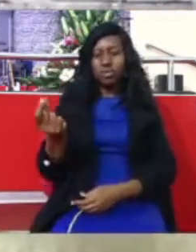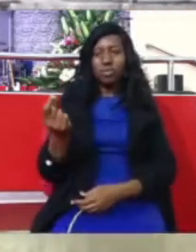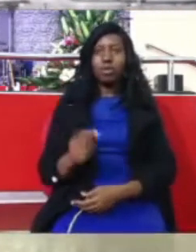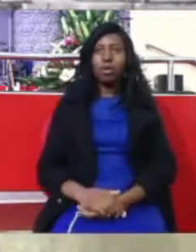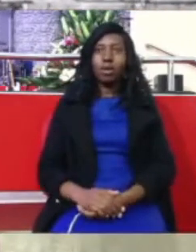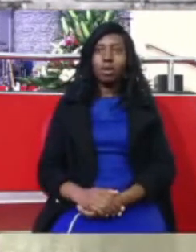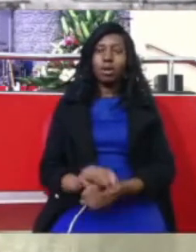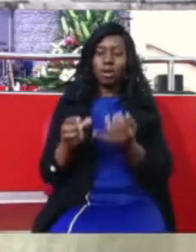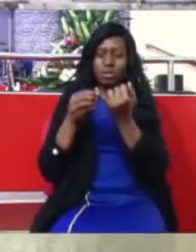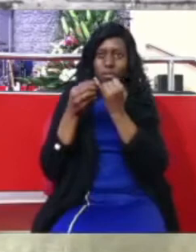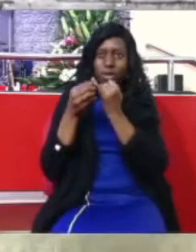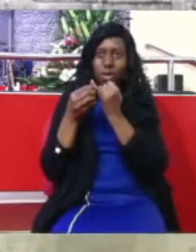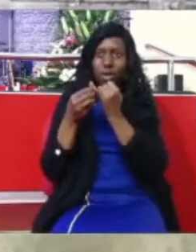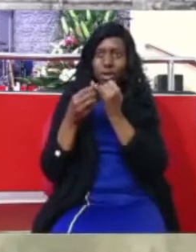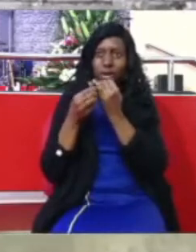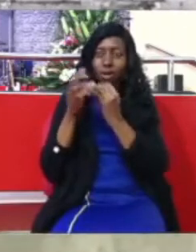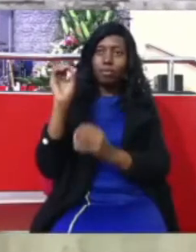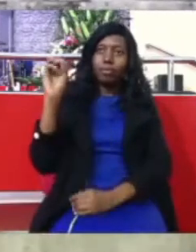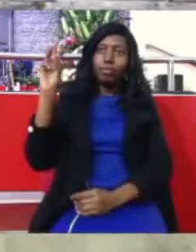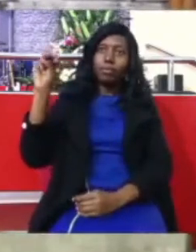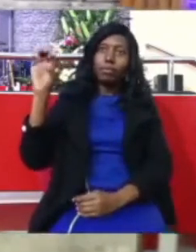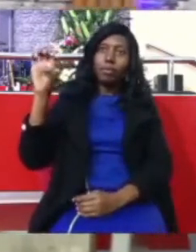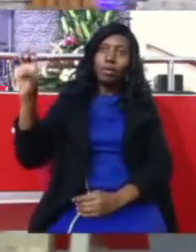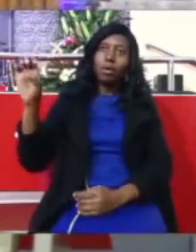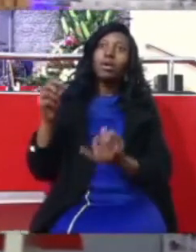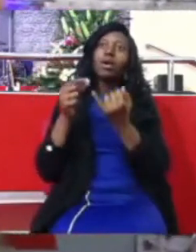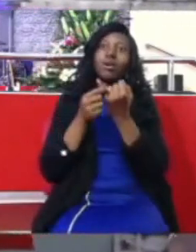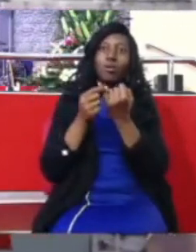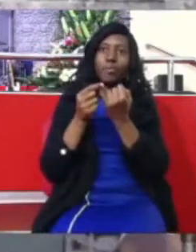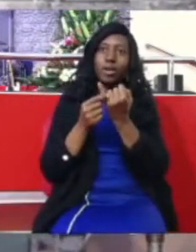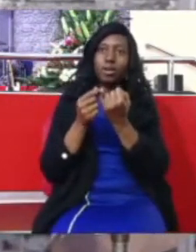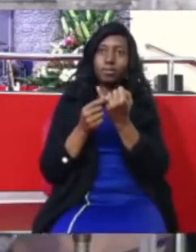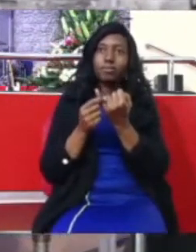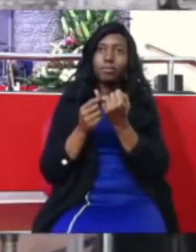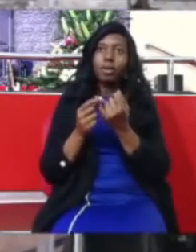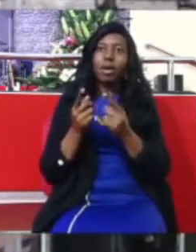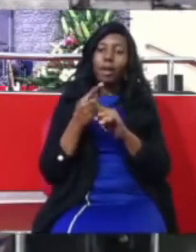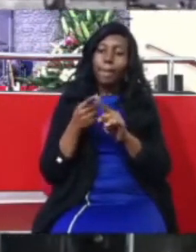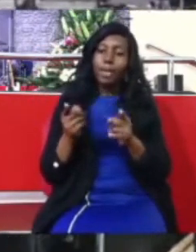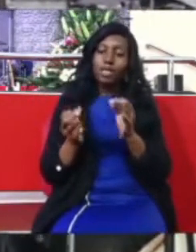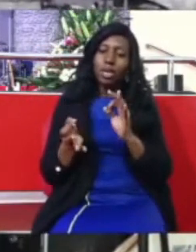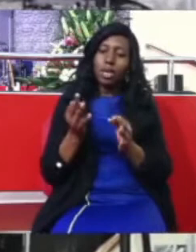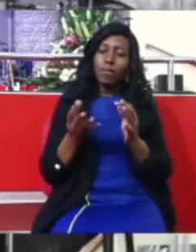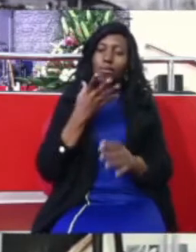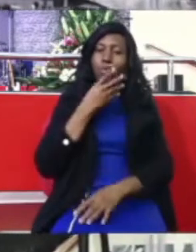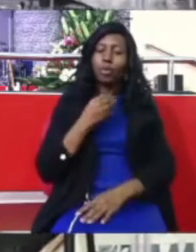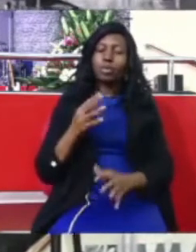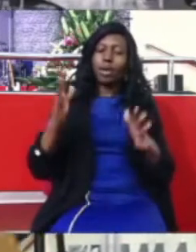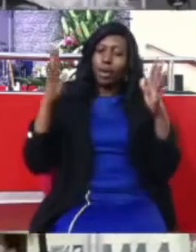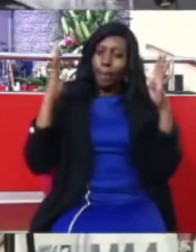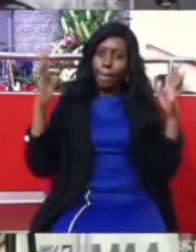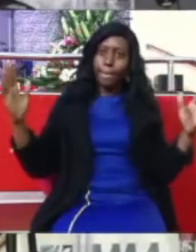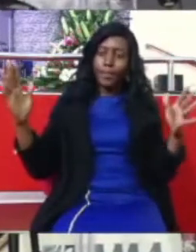Bonasifiwe. That is what you will catch. That is the biggest that you can catch. But if you want to catch a size 7,